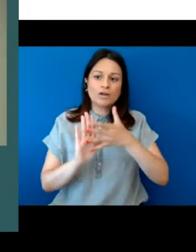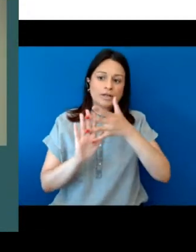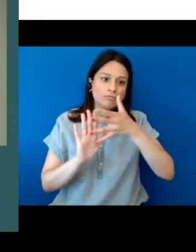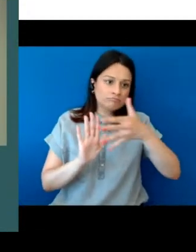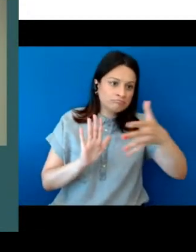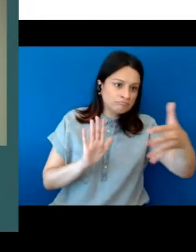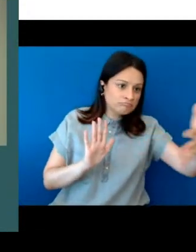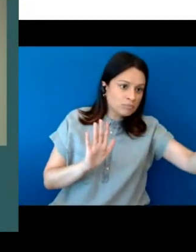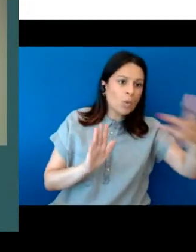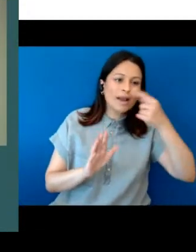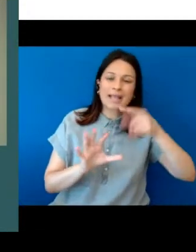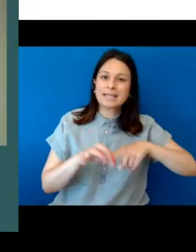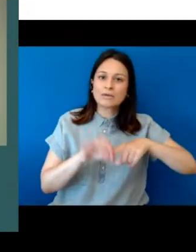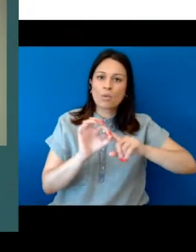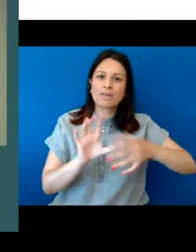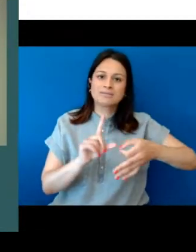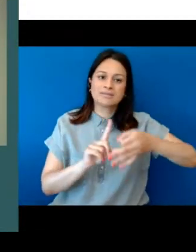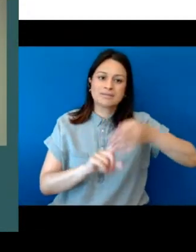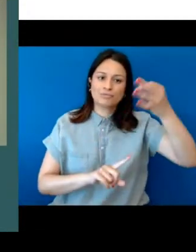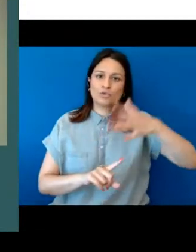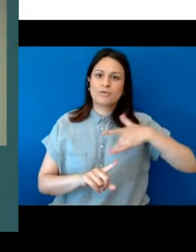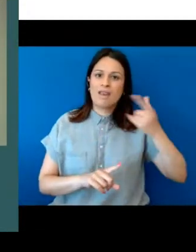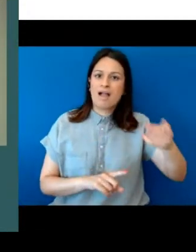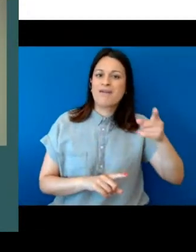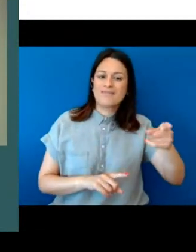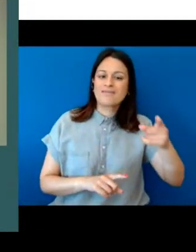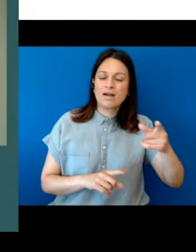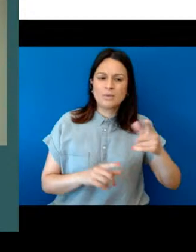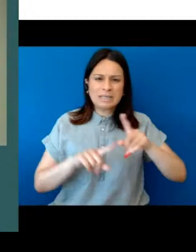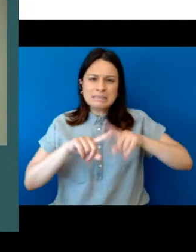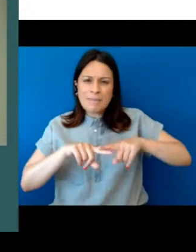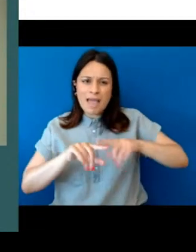quality of life. So it depends a little bit.